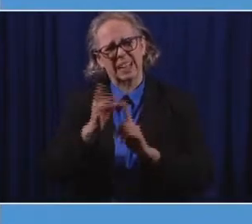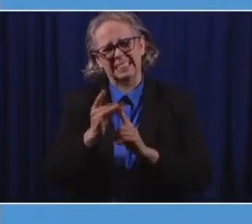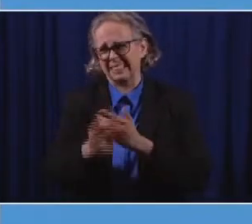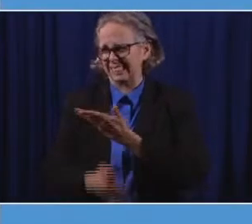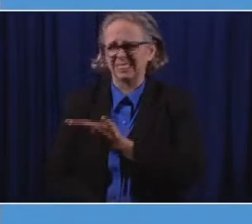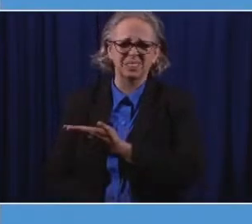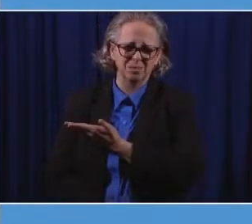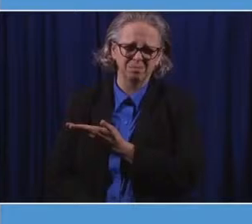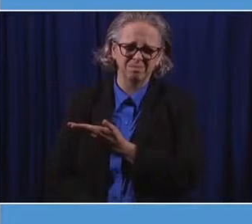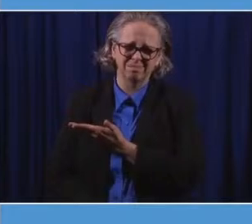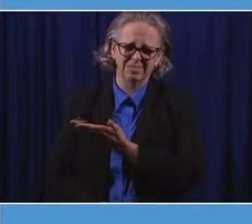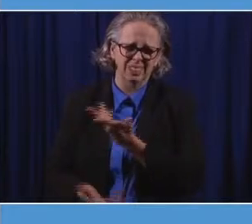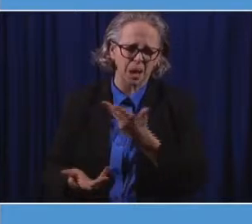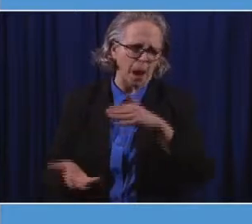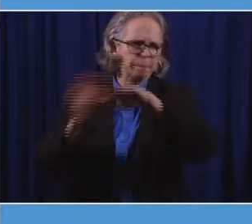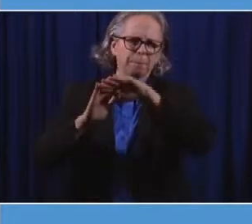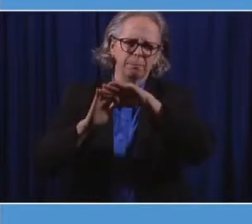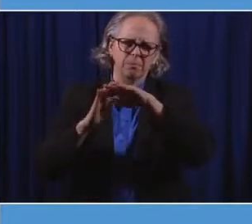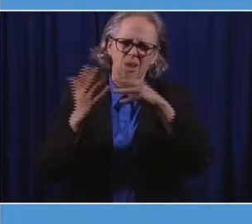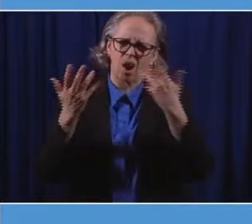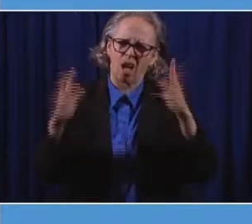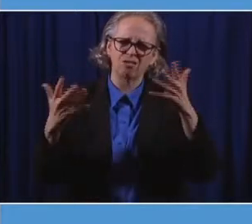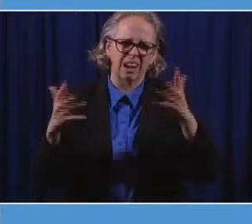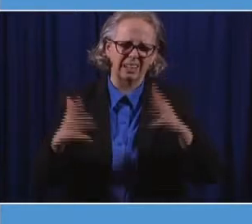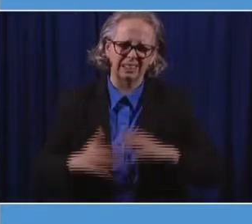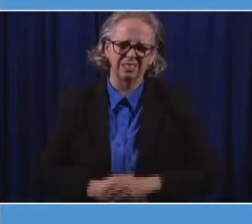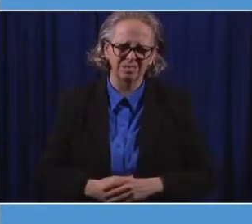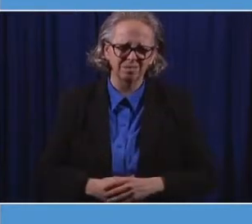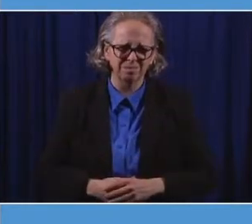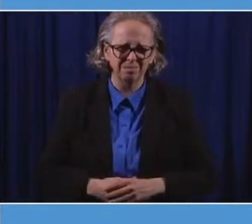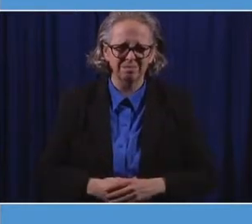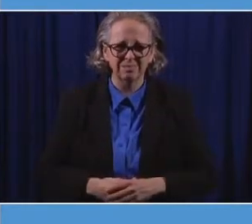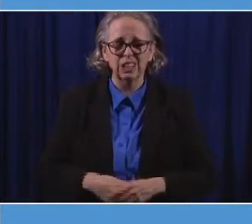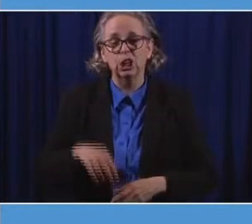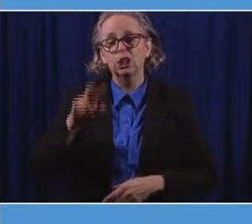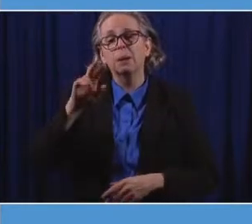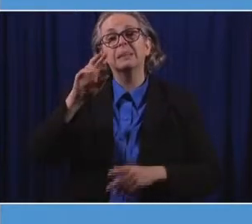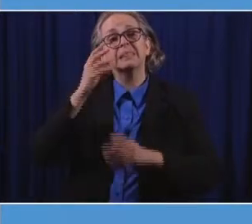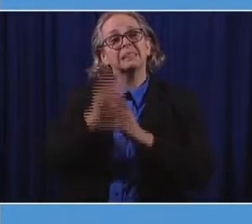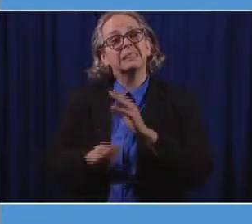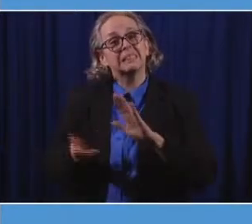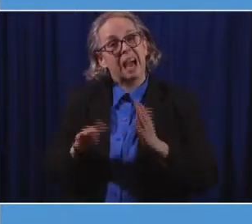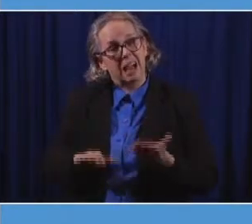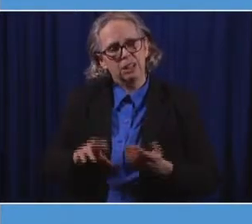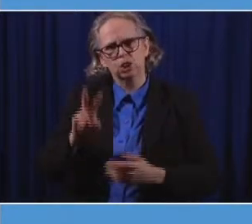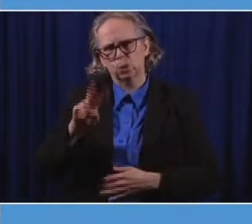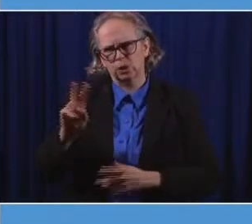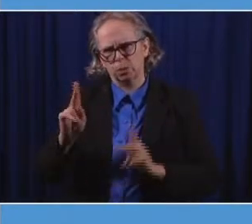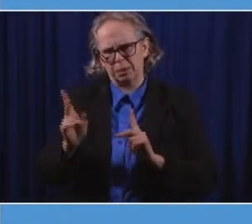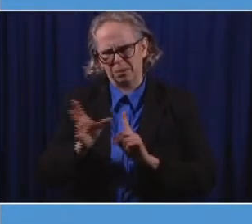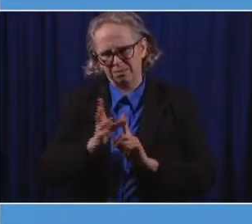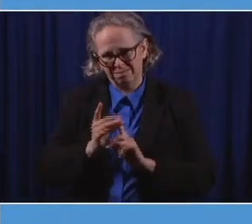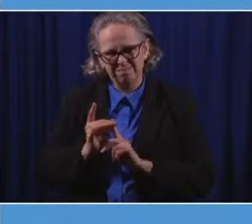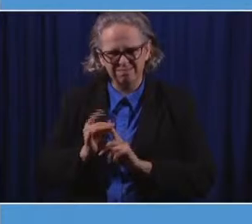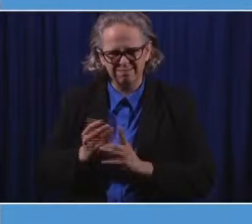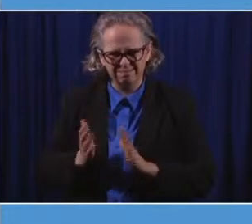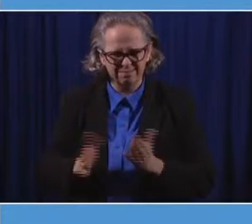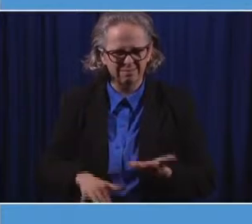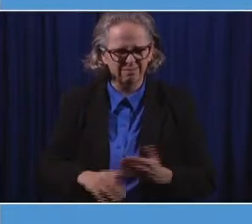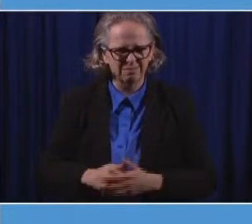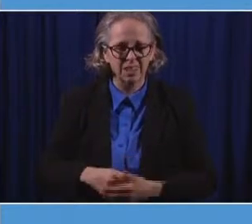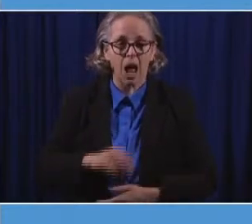Again, 22 new deaths, 198 new hospitalizations, and 20